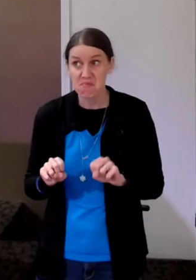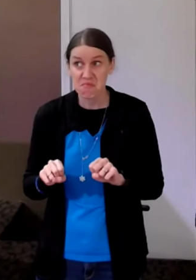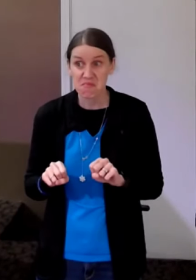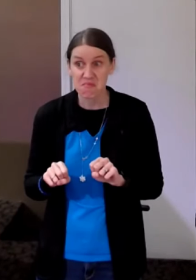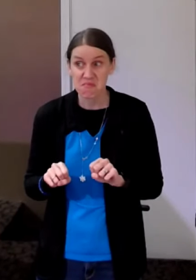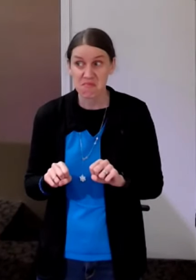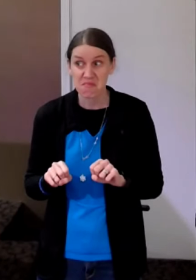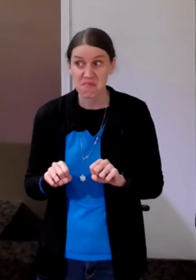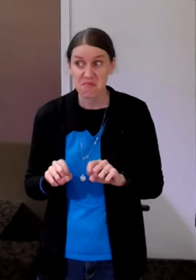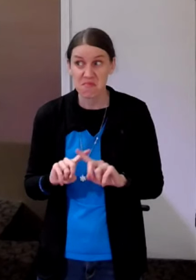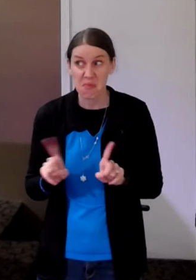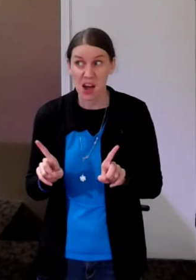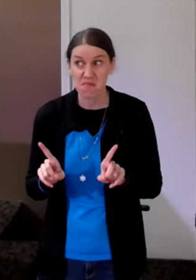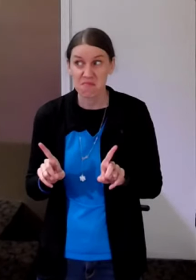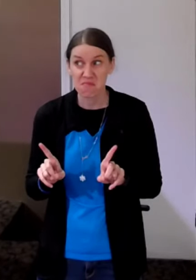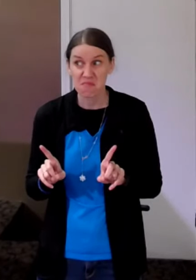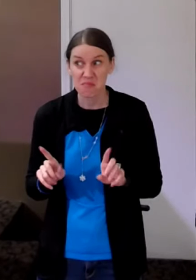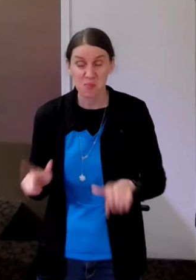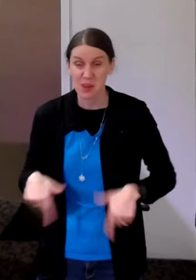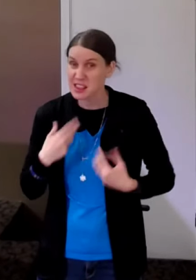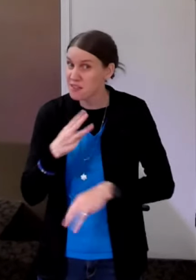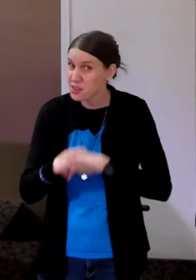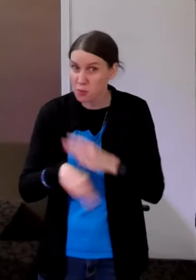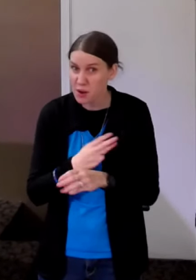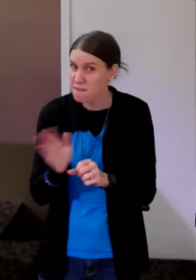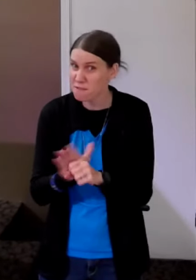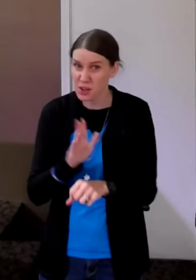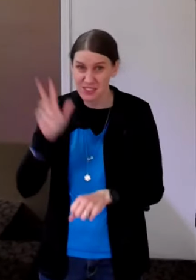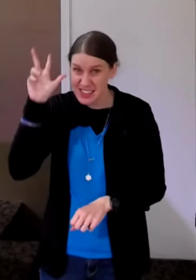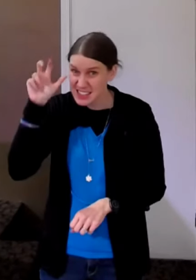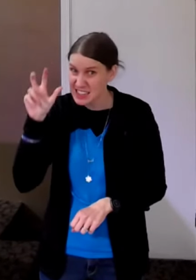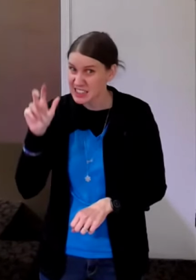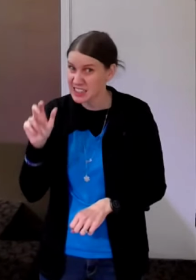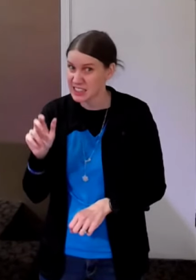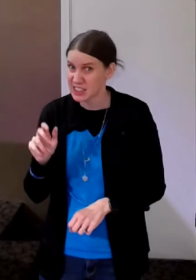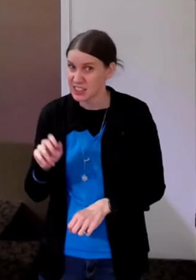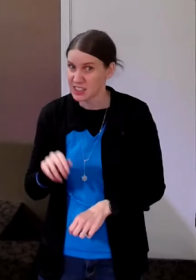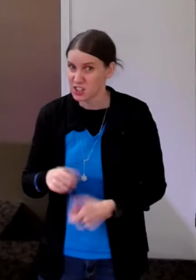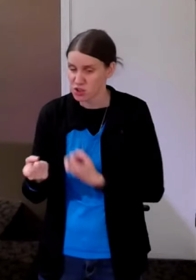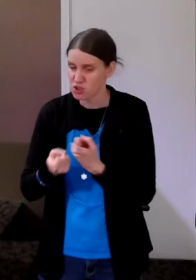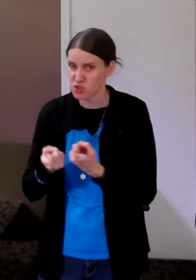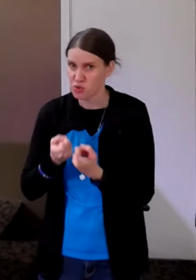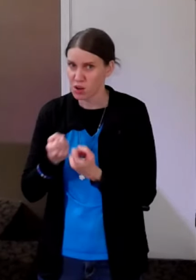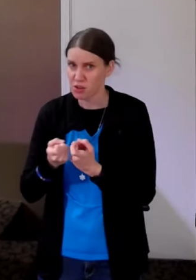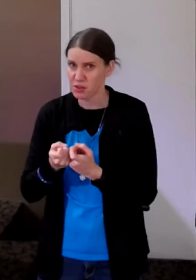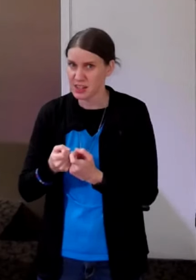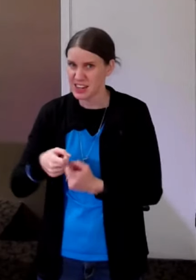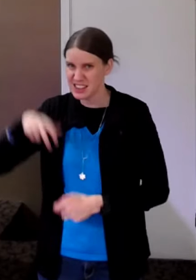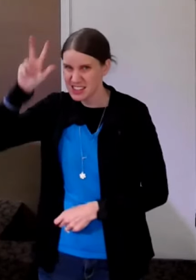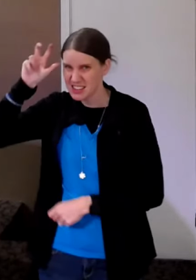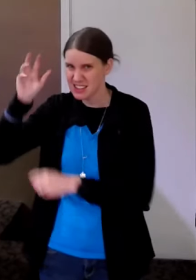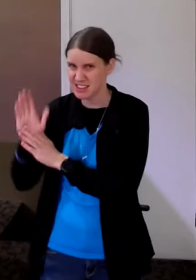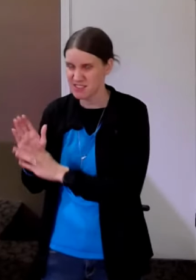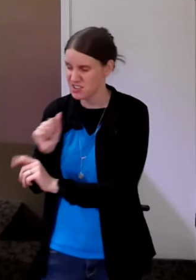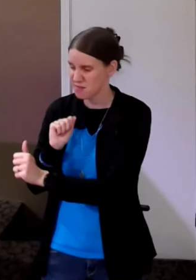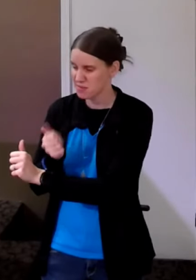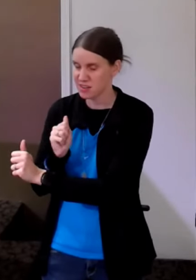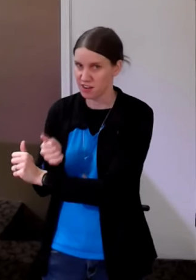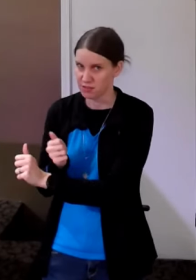sinful beings living in a sin-cursed world under the rule and reign, if you will, of the devil himself.